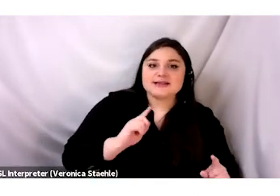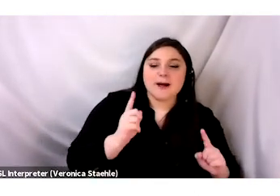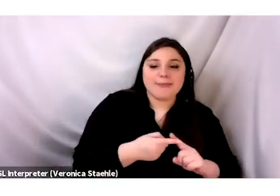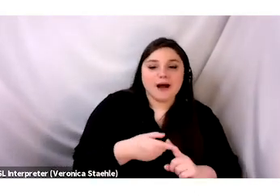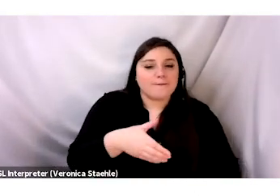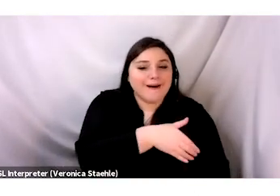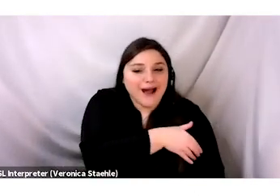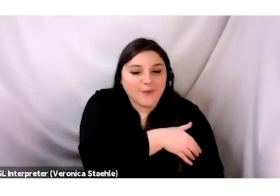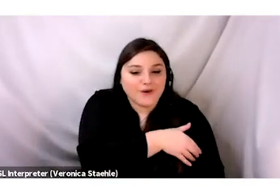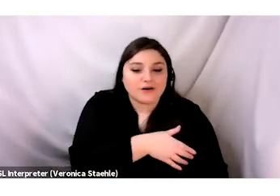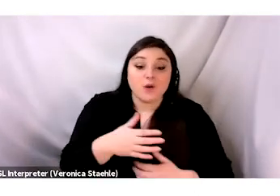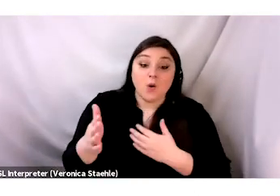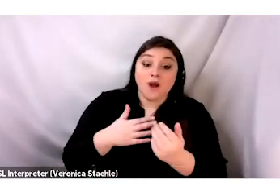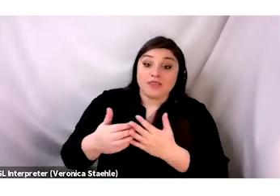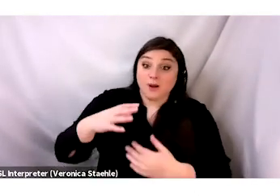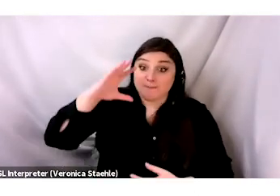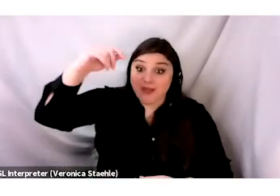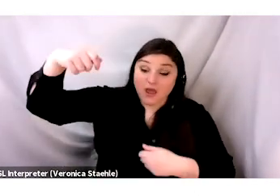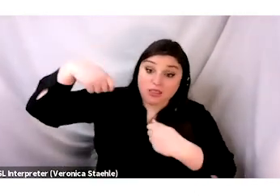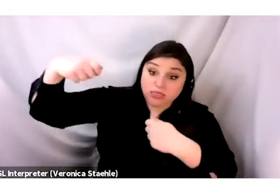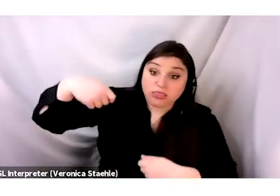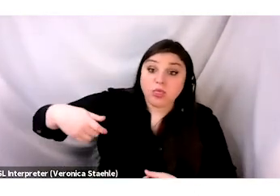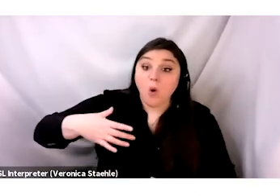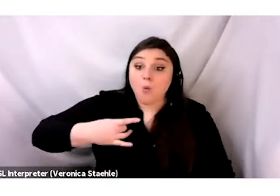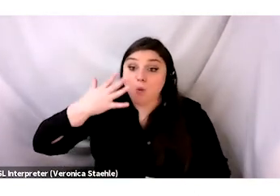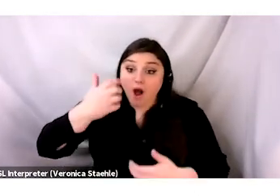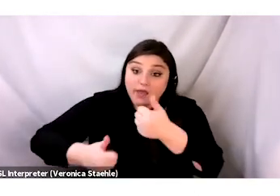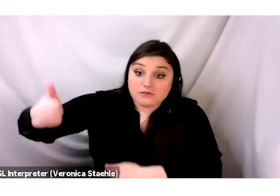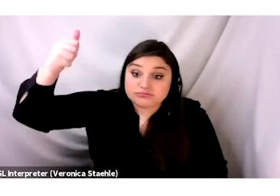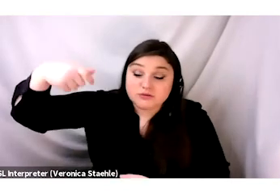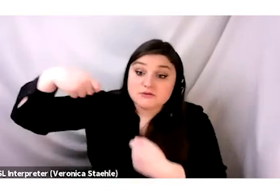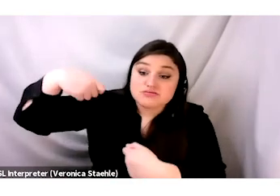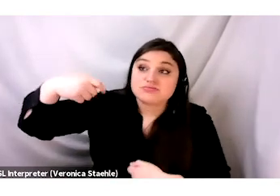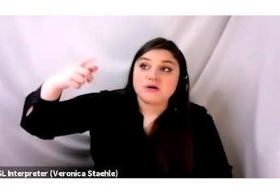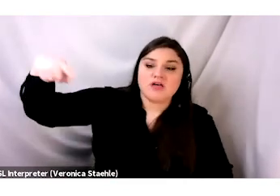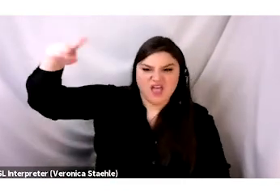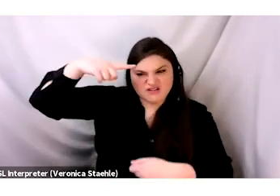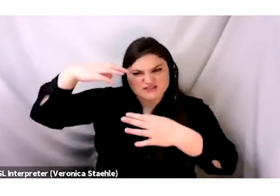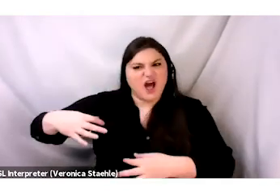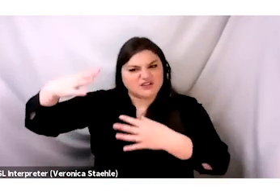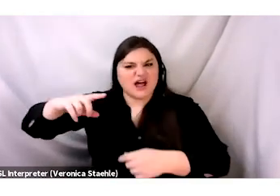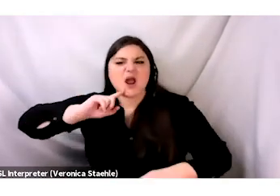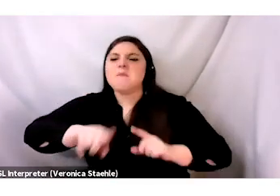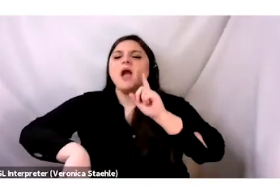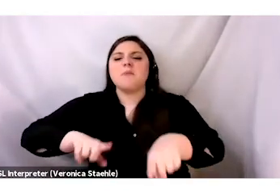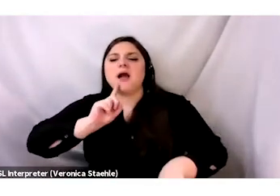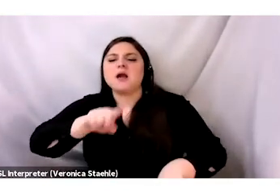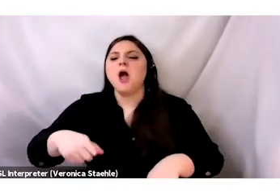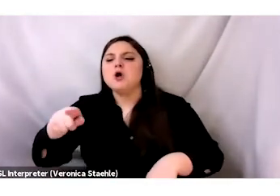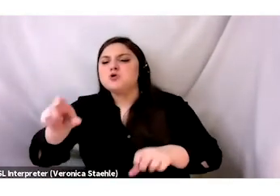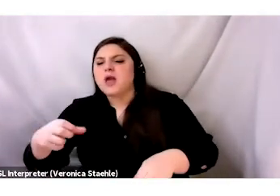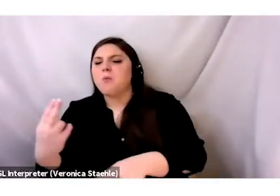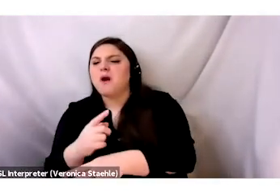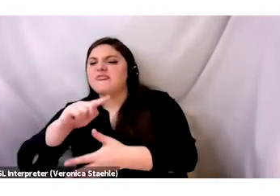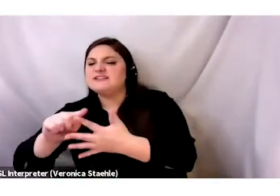power, really. So looking at patriarchy or white supremacy or imperialism that have dictated what people